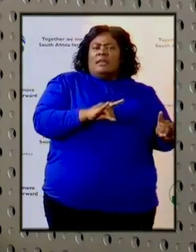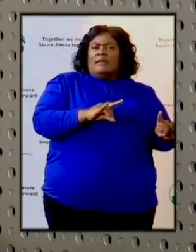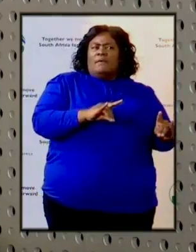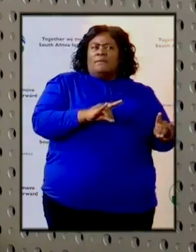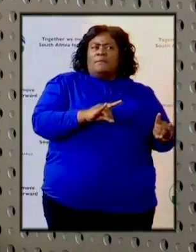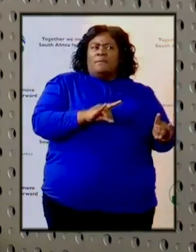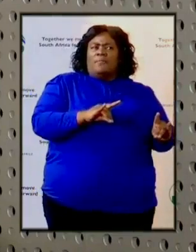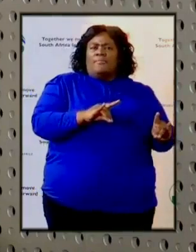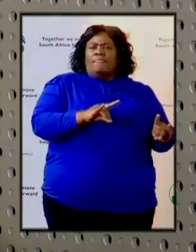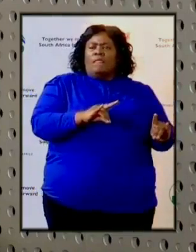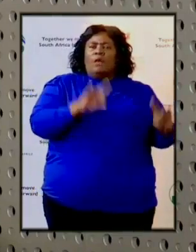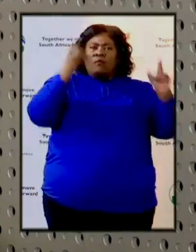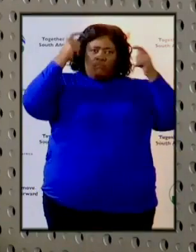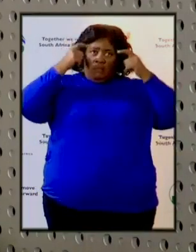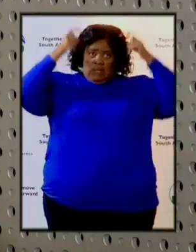wendlu yamakhosi